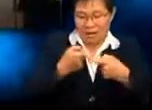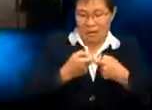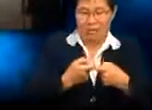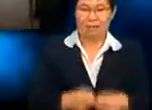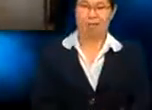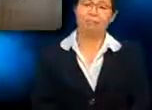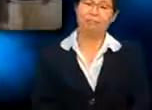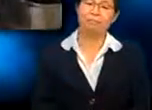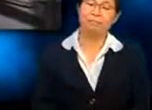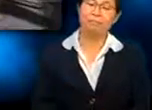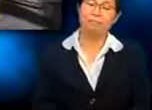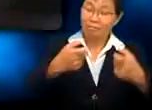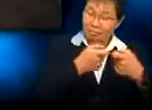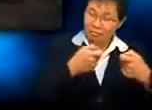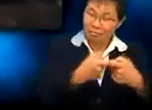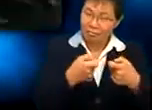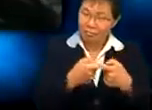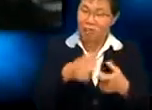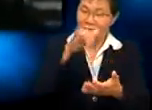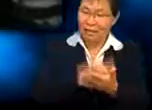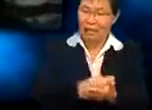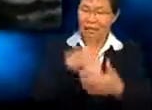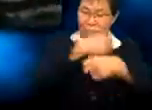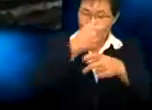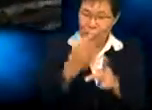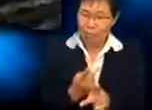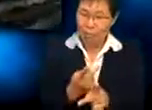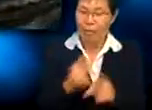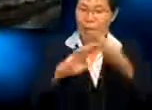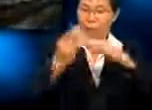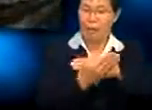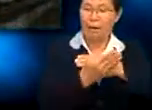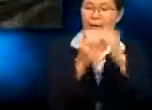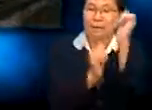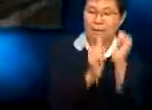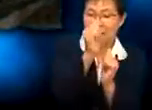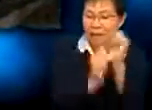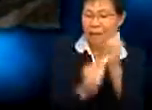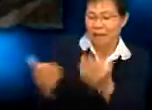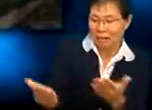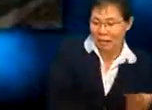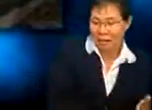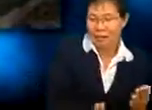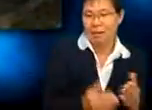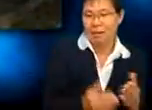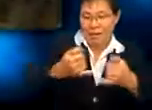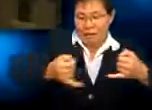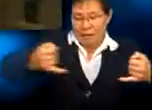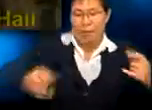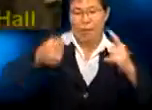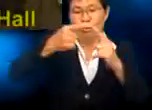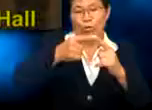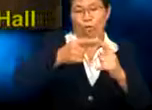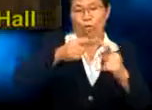electricity. The electricity that is produced by the generators is carried by cables to